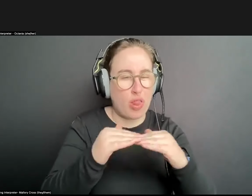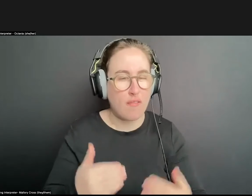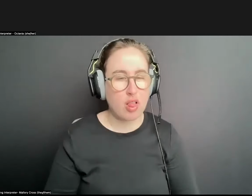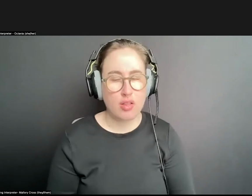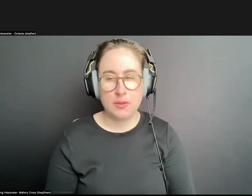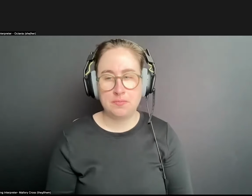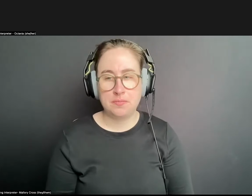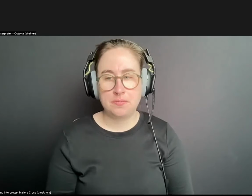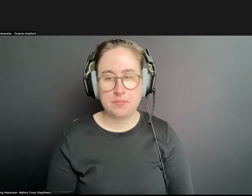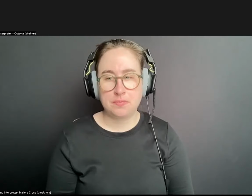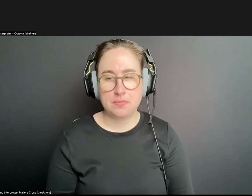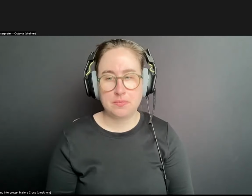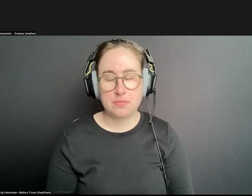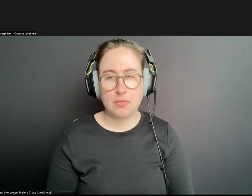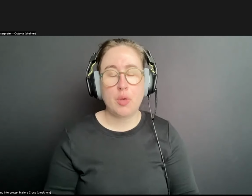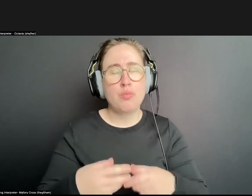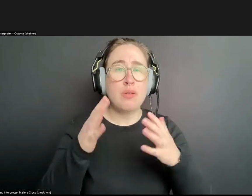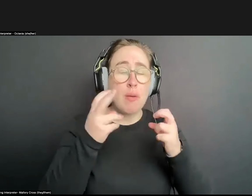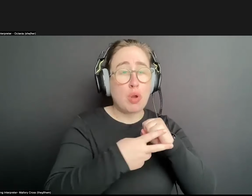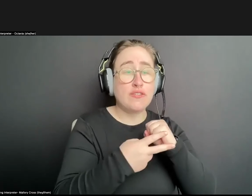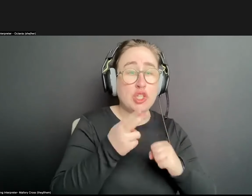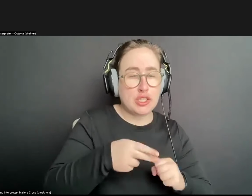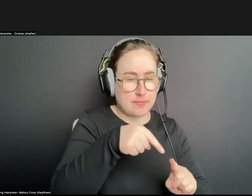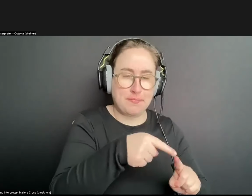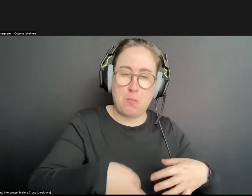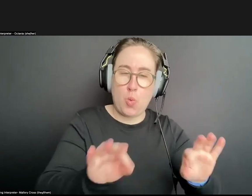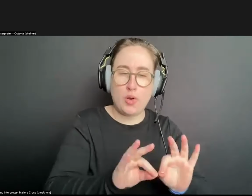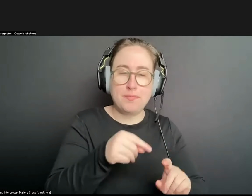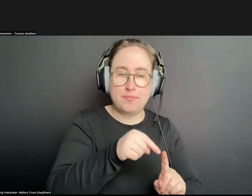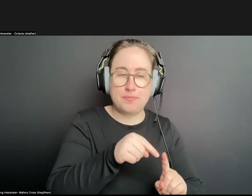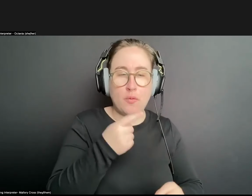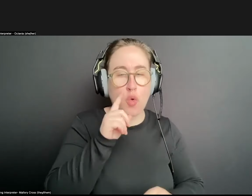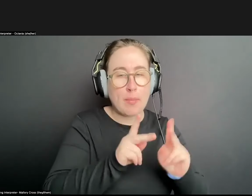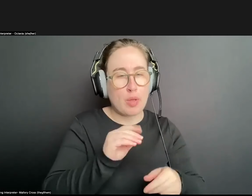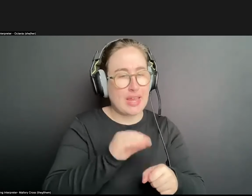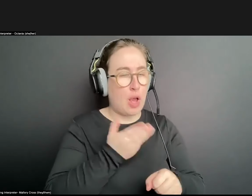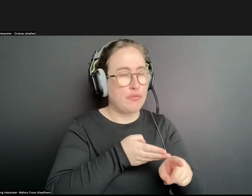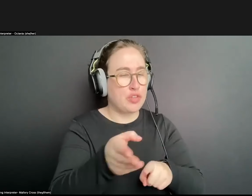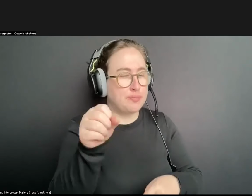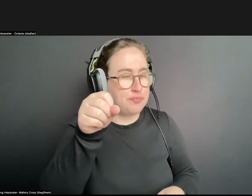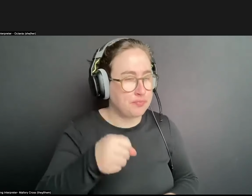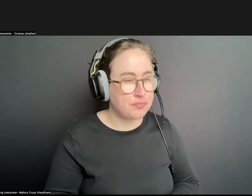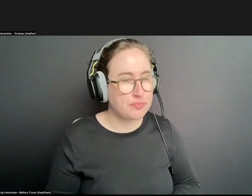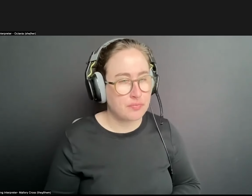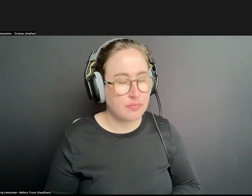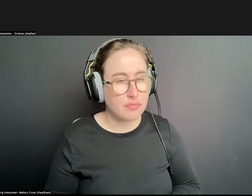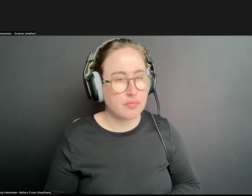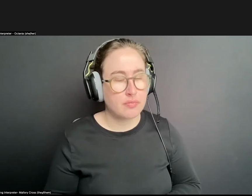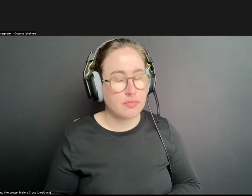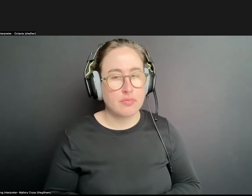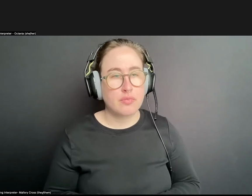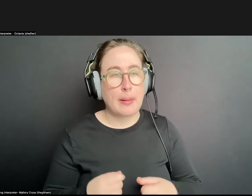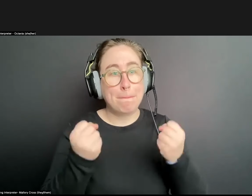this question of sort of like preservation of history is an important one for folks in our field, primarily because